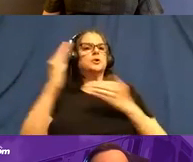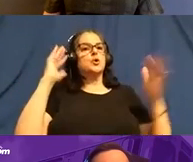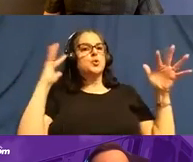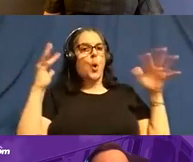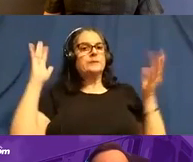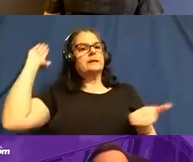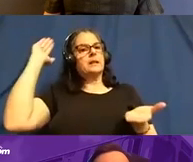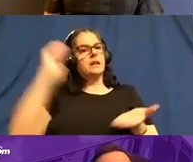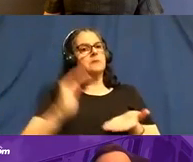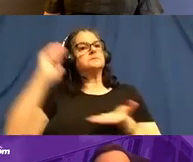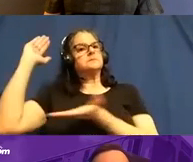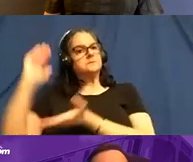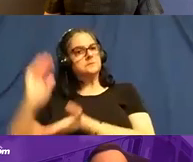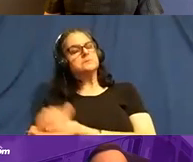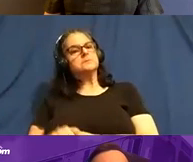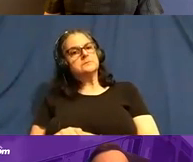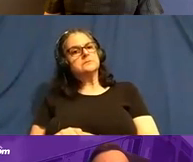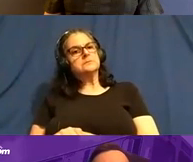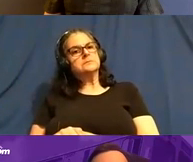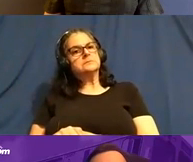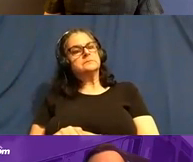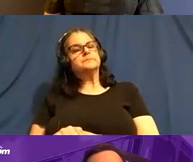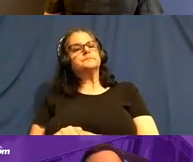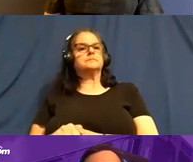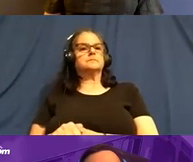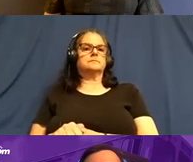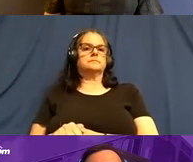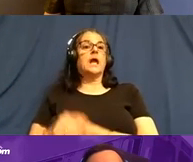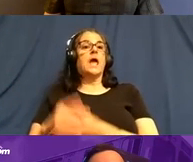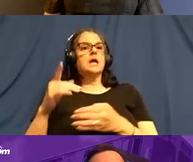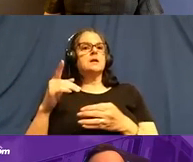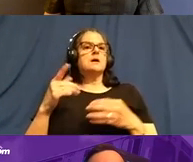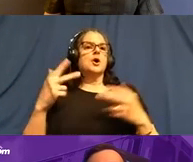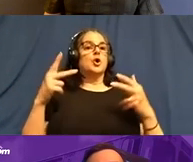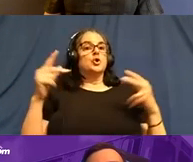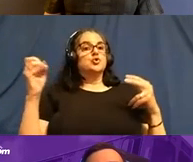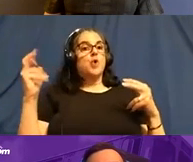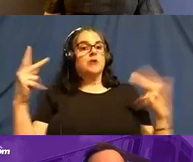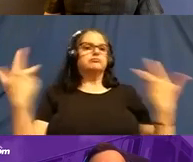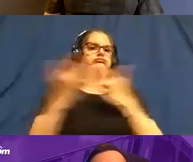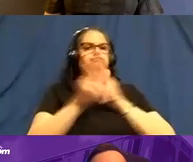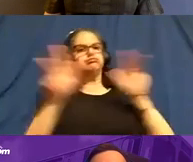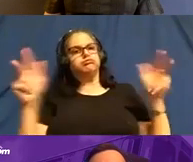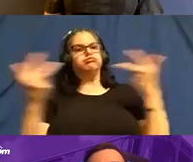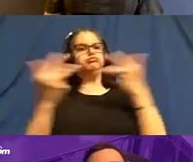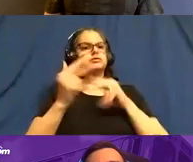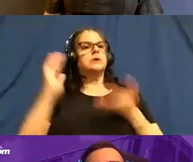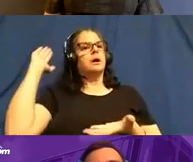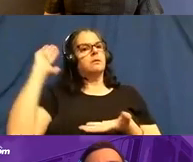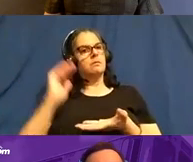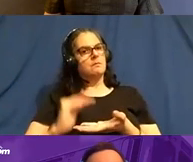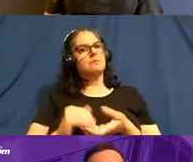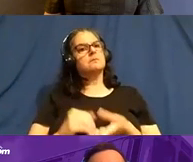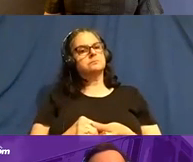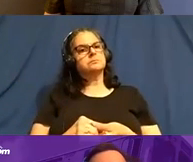overnight, and fewer days when we're moving equipment and trucks back and forth through the community, concentrating it again in this